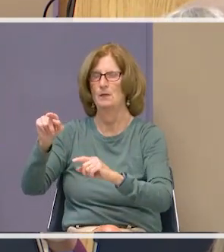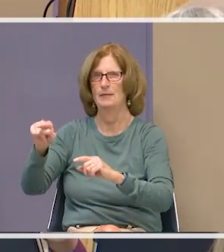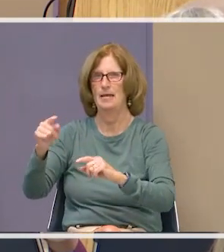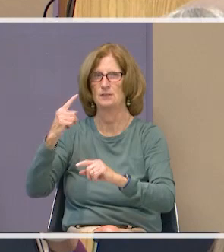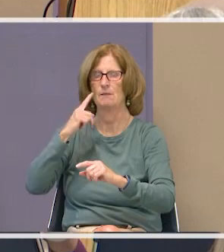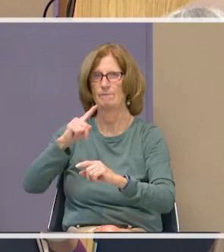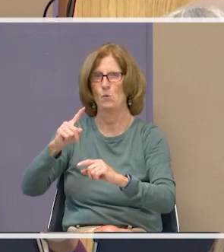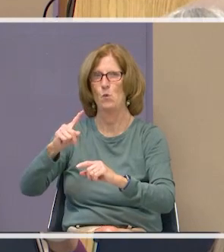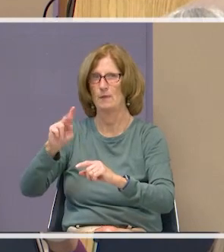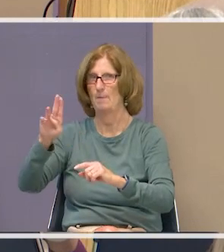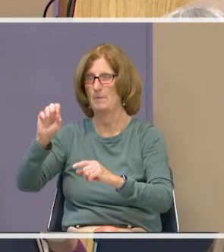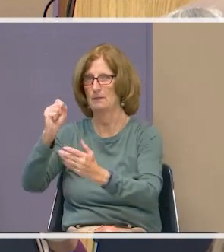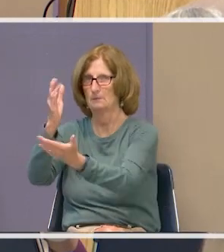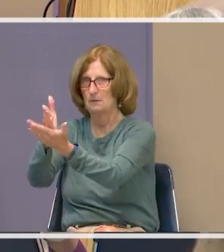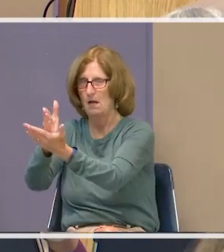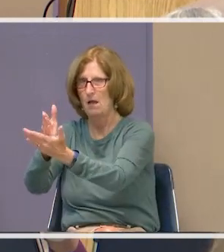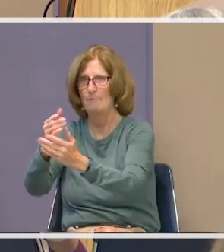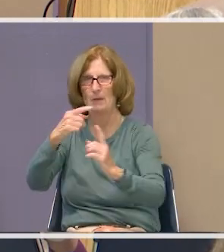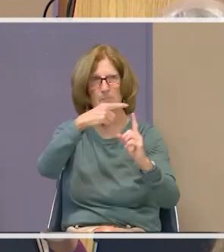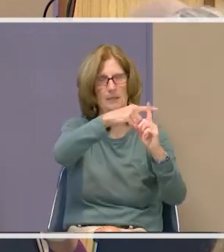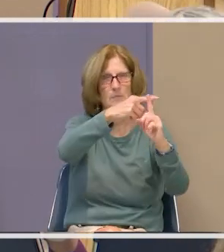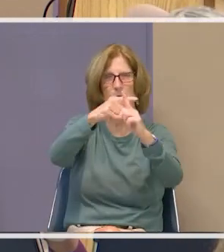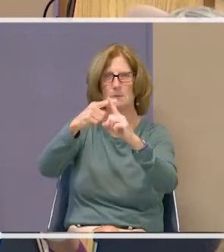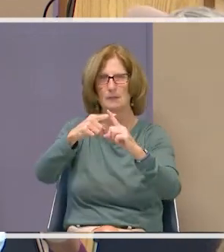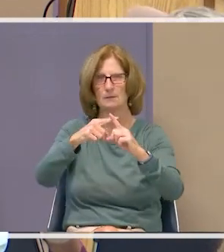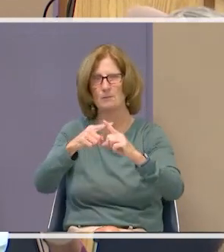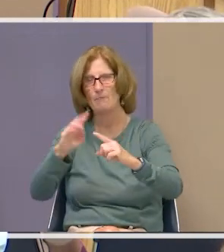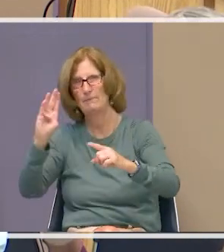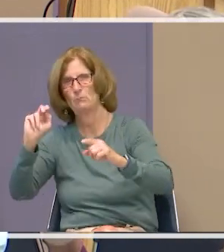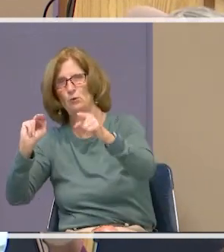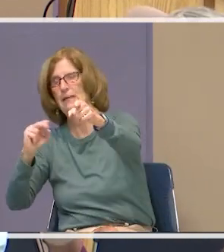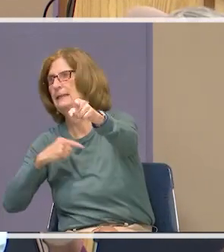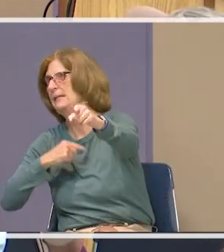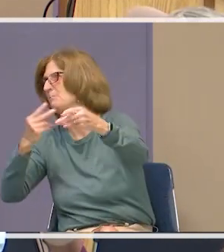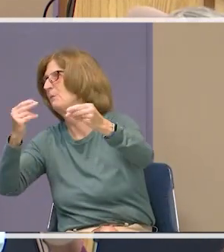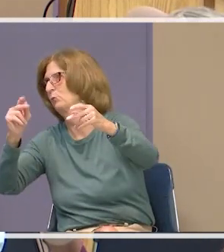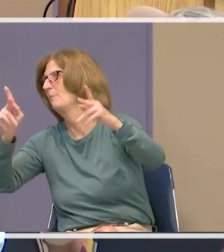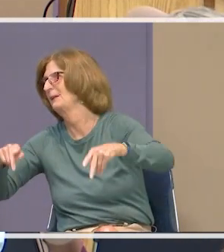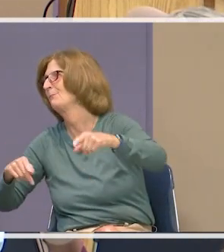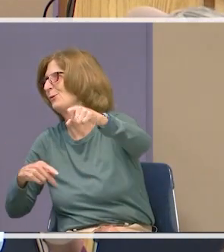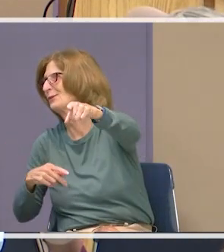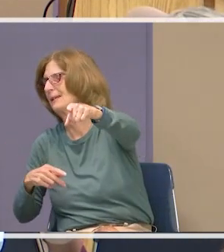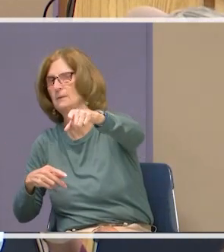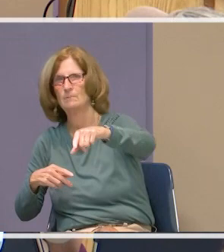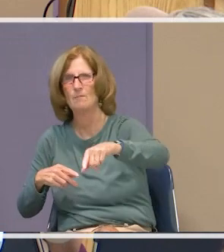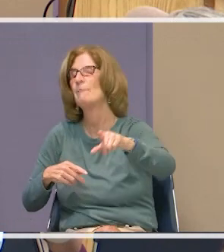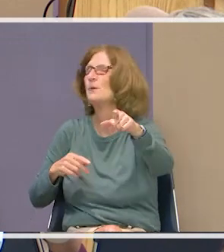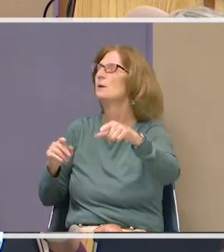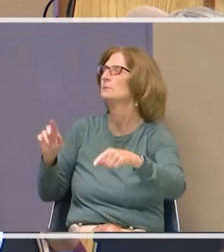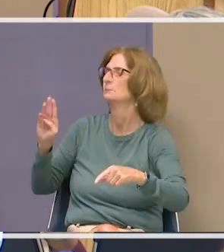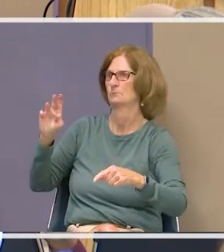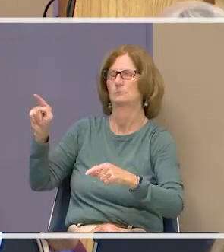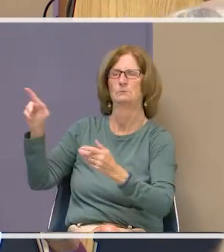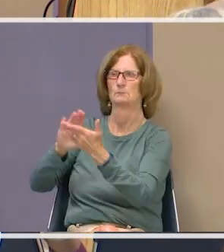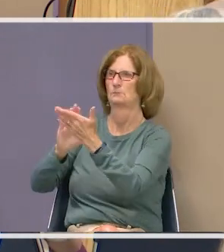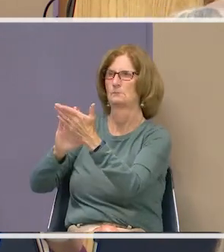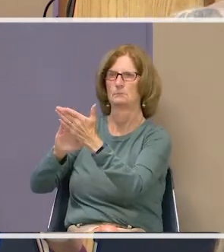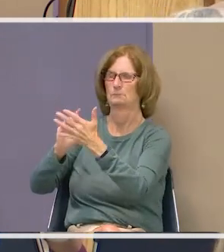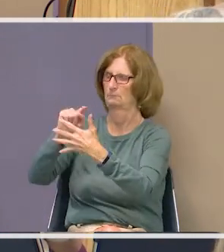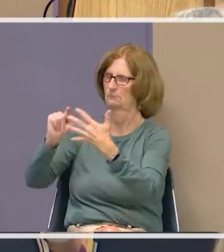about Good comments. all those Thank you. things. Okay. Anything else I'm missing, Brian? Brian's my property guru. Yeah. No, you covered it all. Okay, Yeah. thank you.